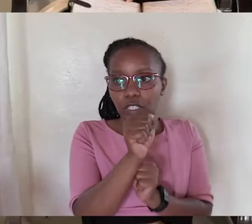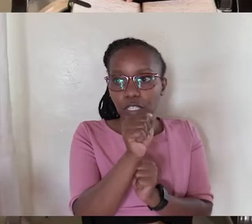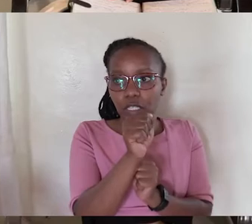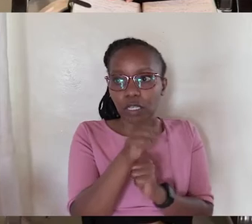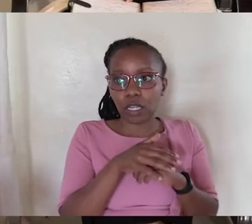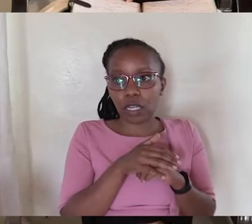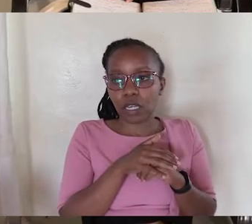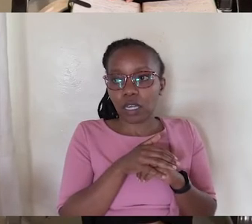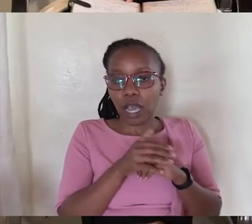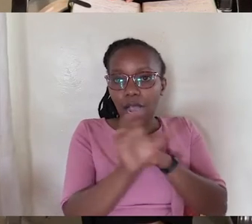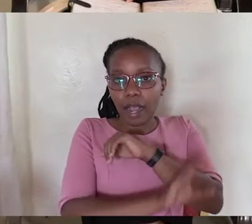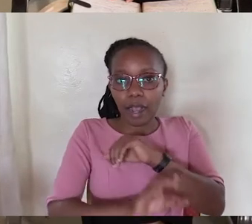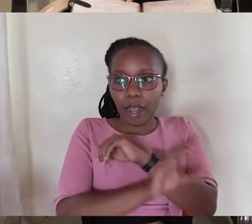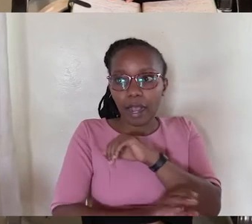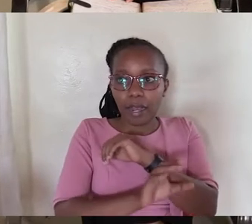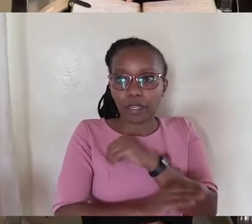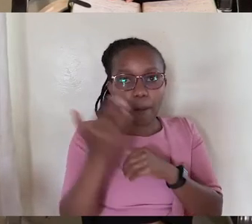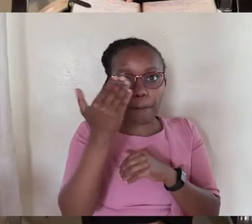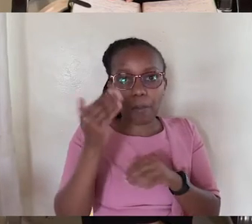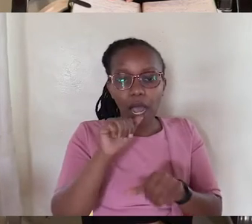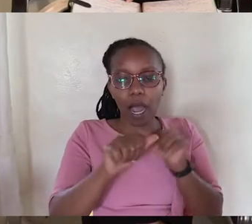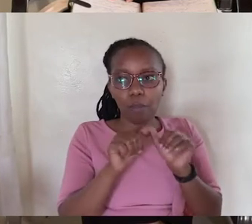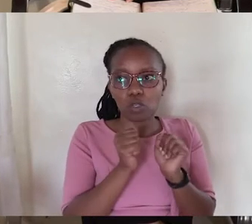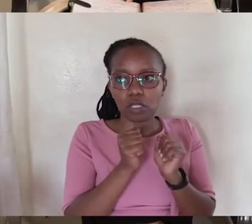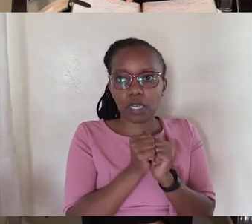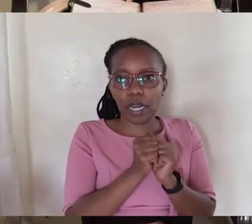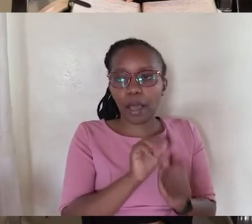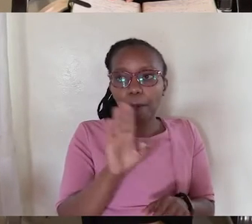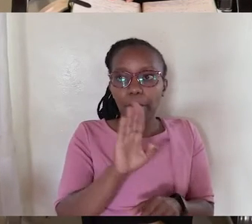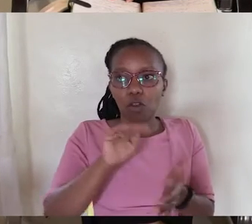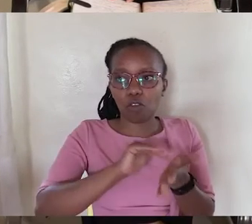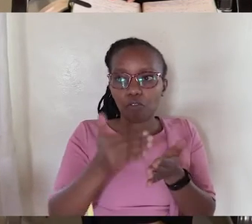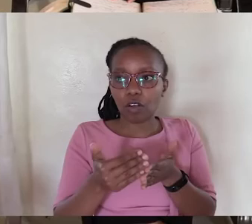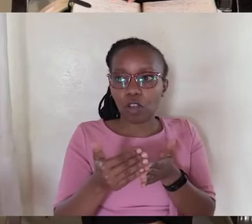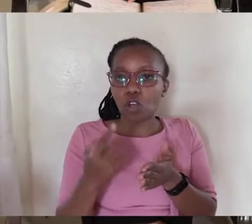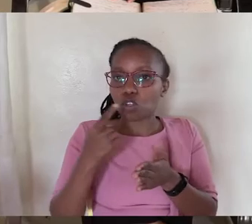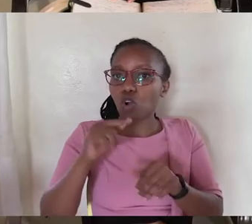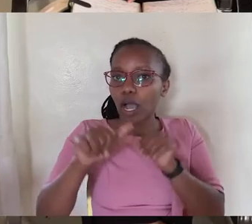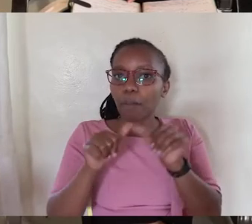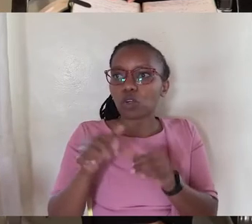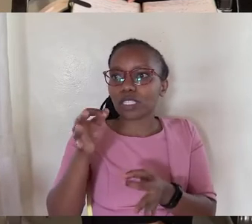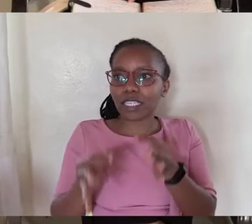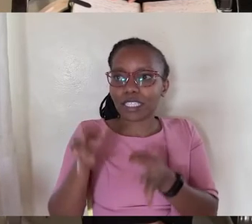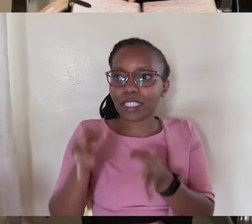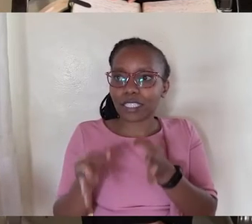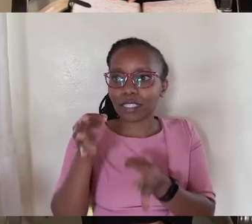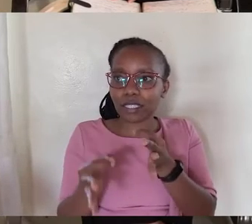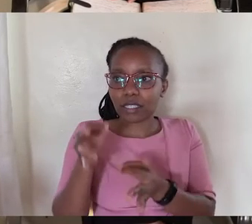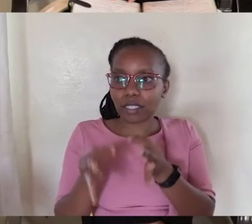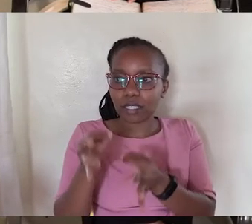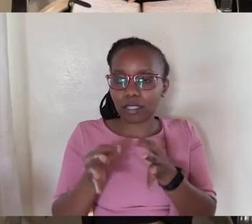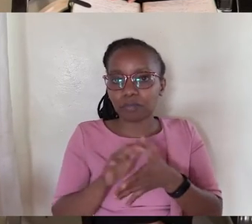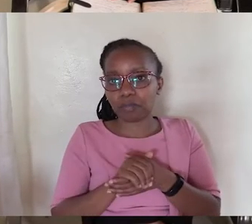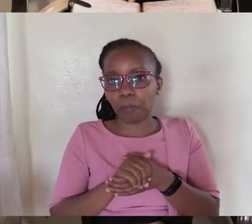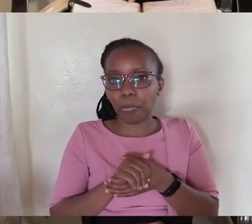State of the Nation address spoke about the $10 billion Justice Fund that was supposed to take care of historical injustices. We thought that was going to be,